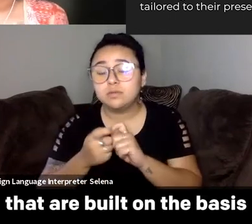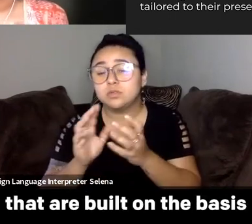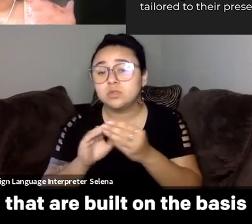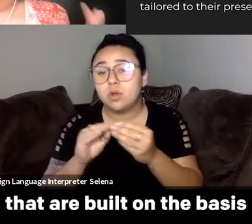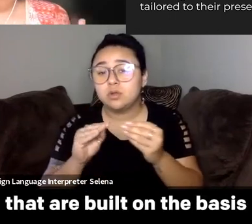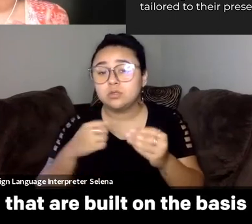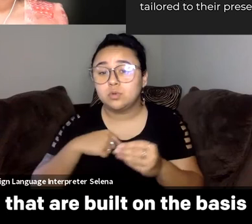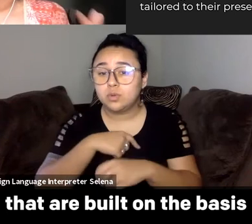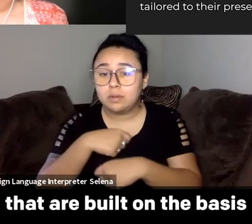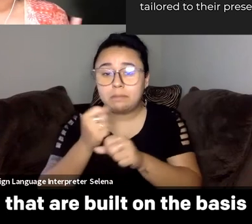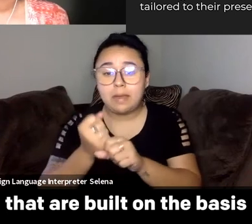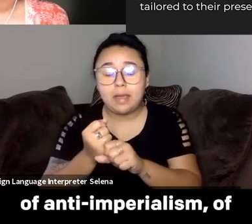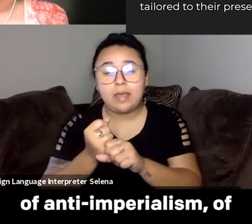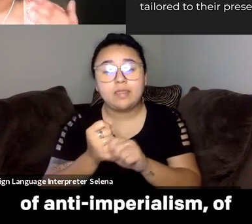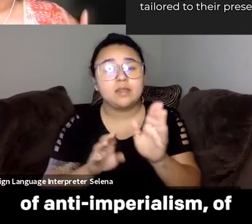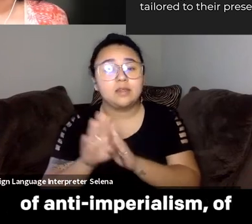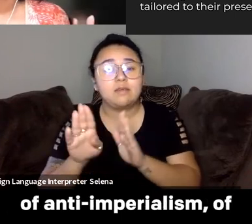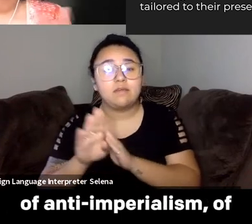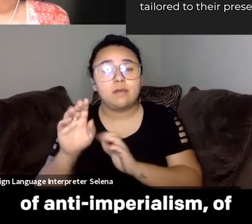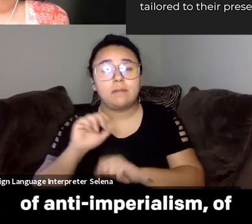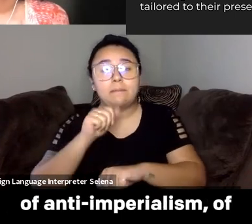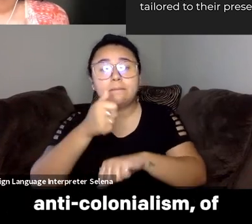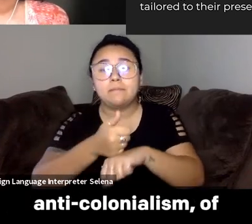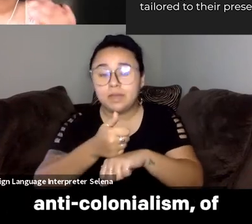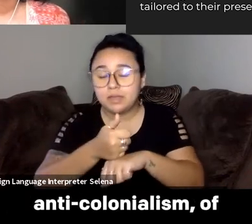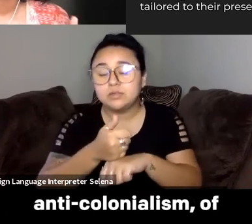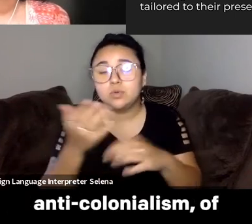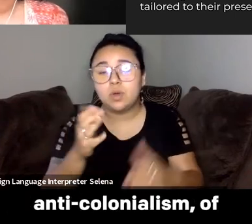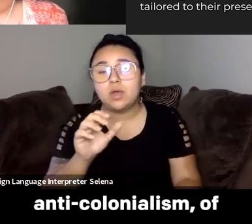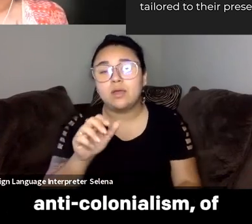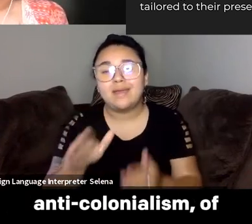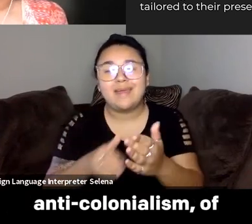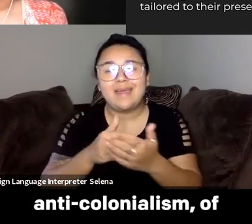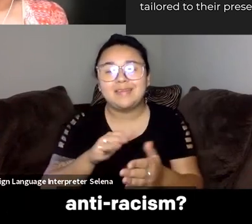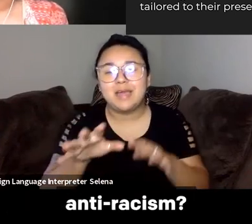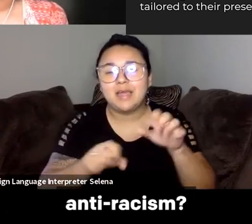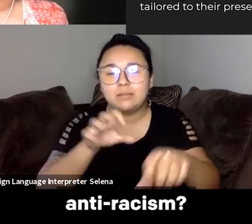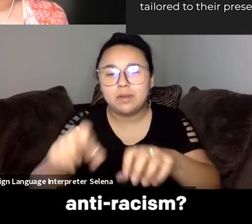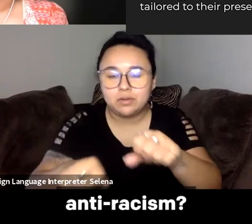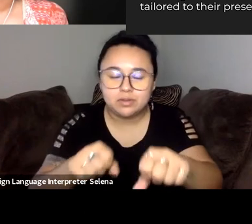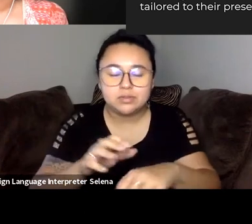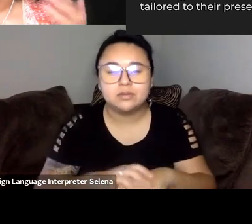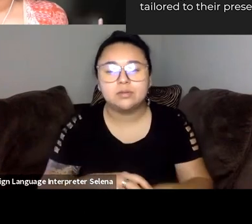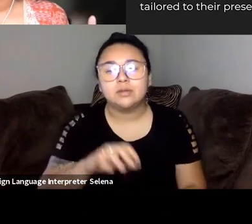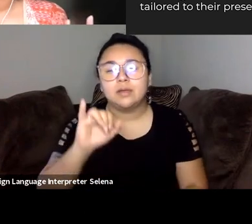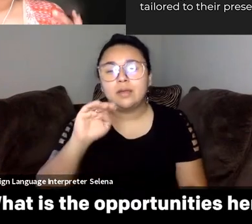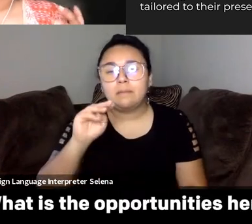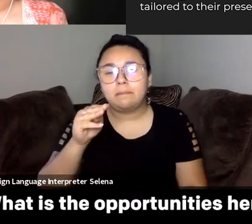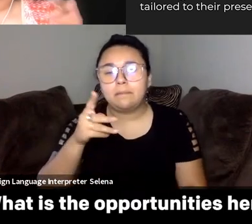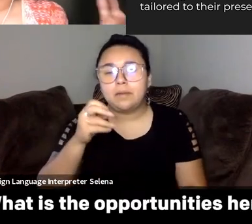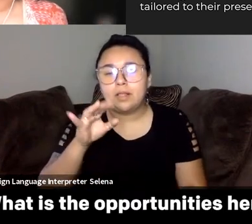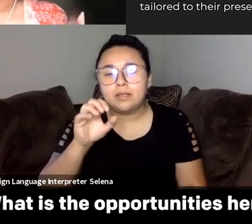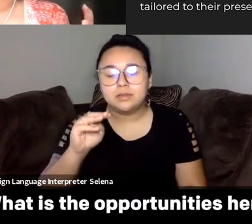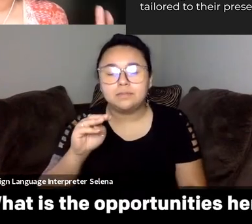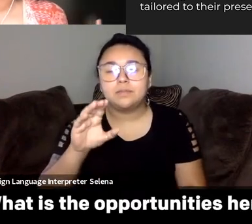that are built on the basis of anti-imperialism, of anti-colonialism, of anti-racism? What is